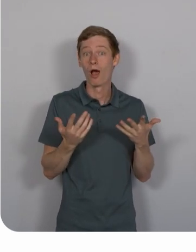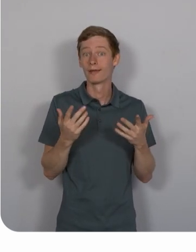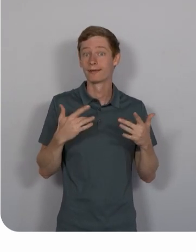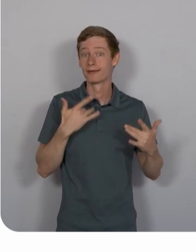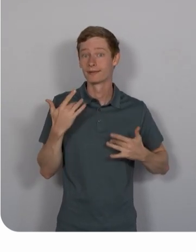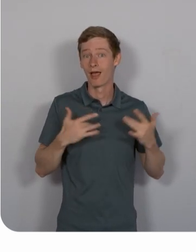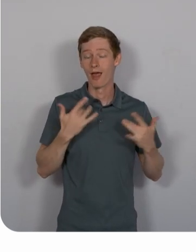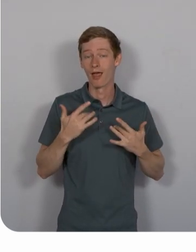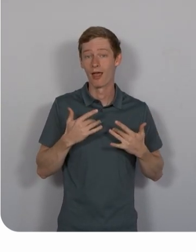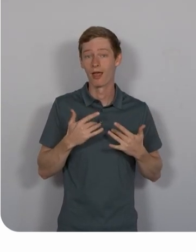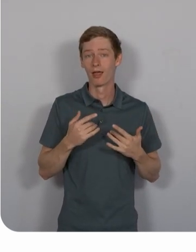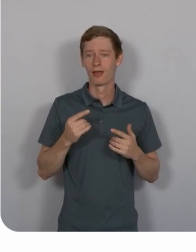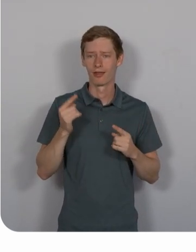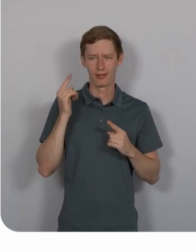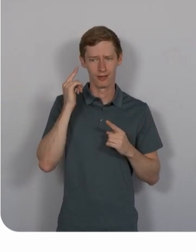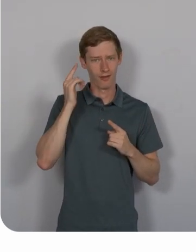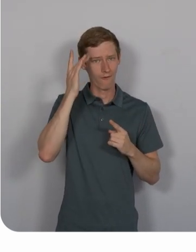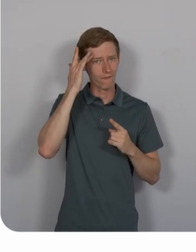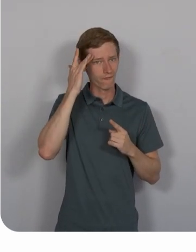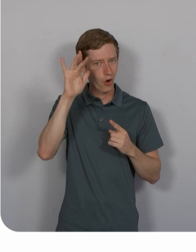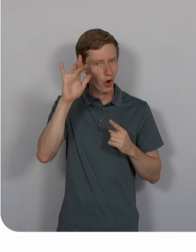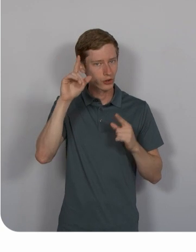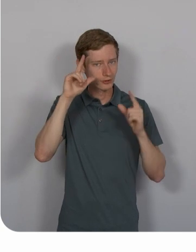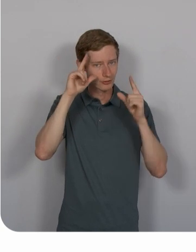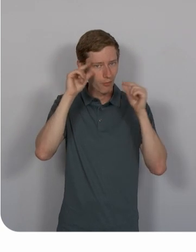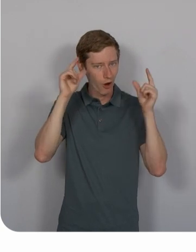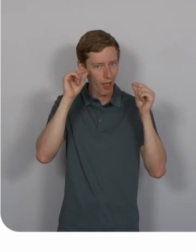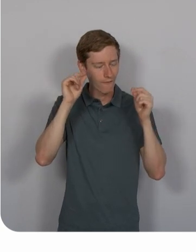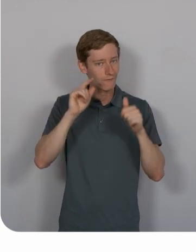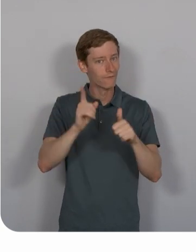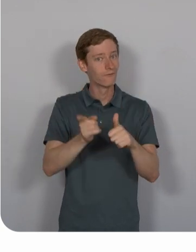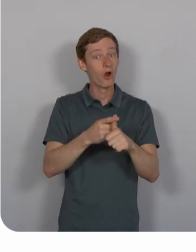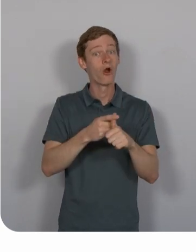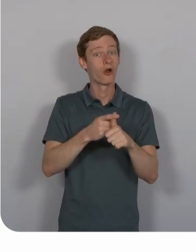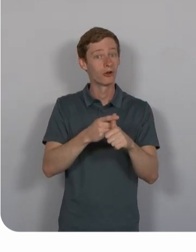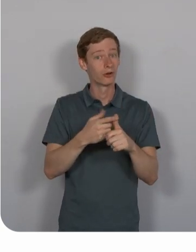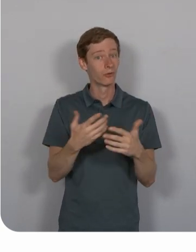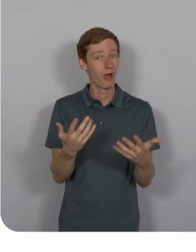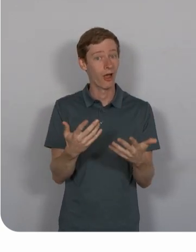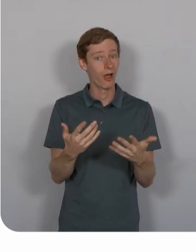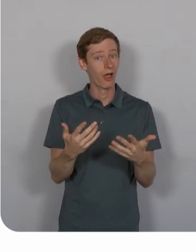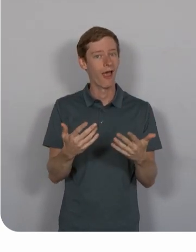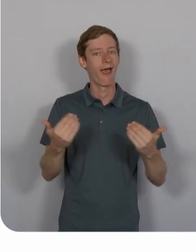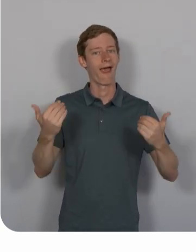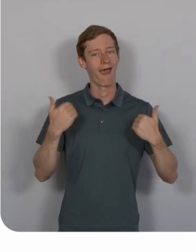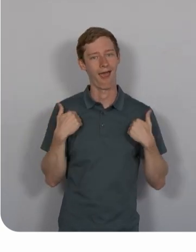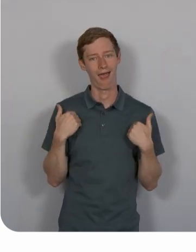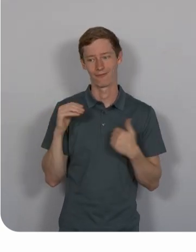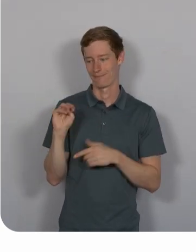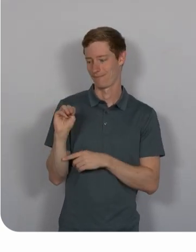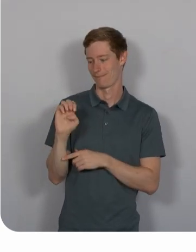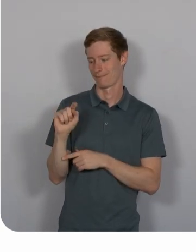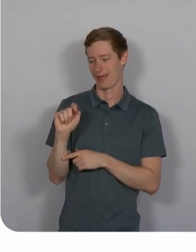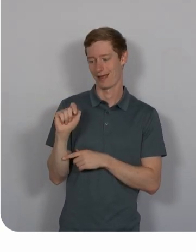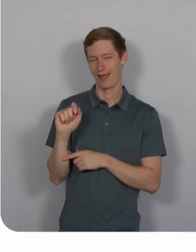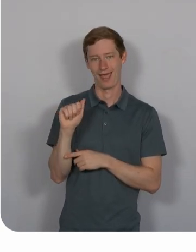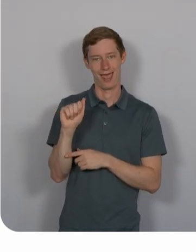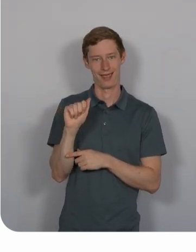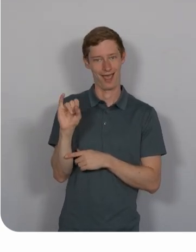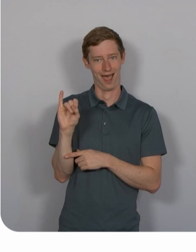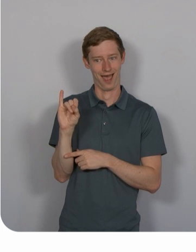these are the first smart glasses that are built and shipping with Meta AI in them.